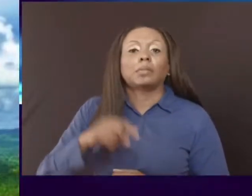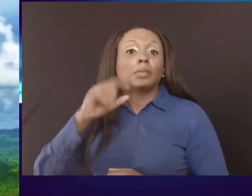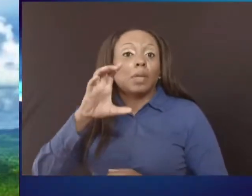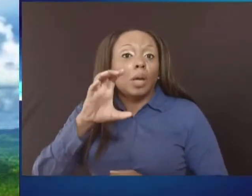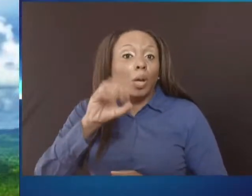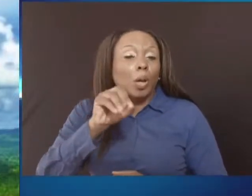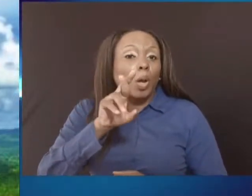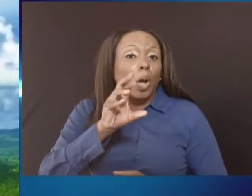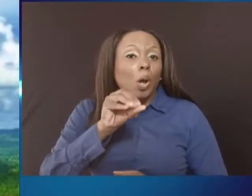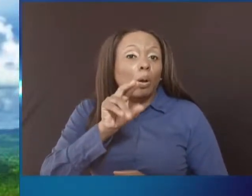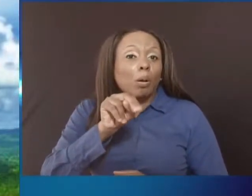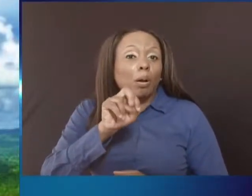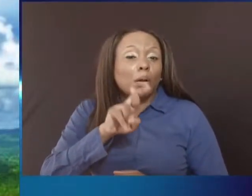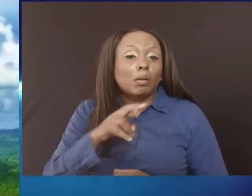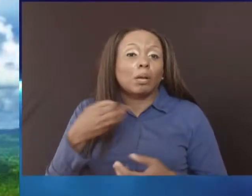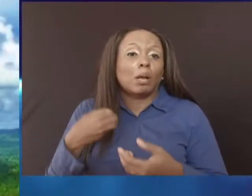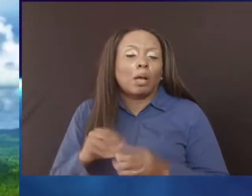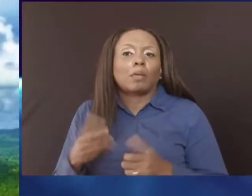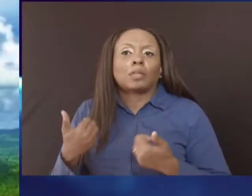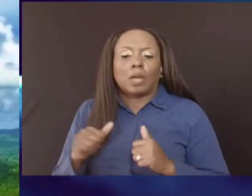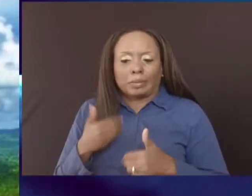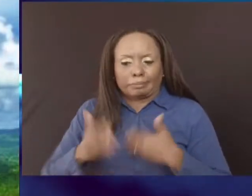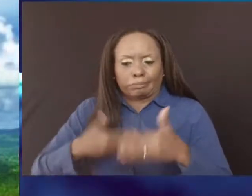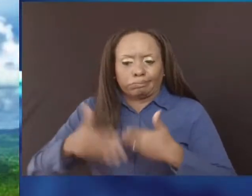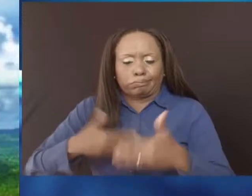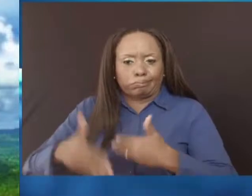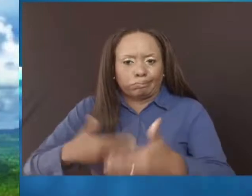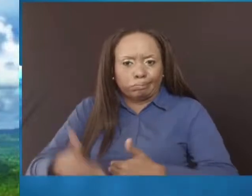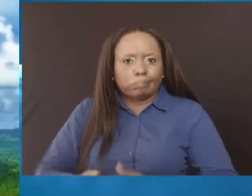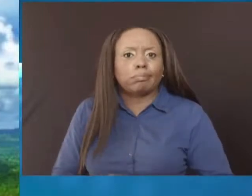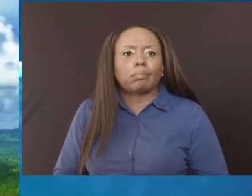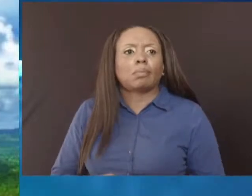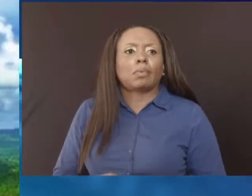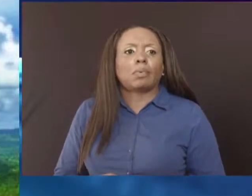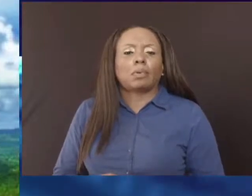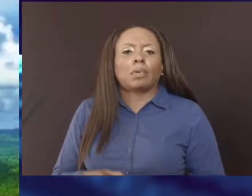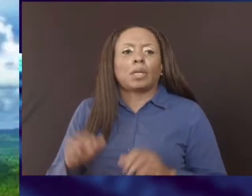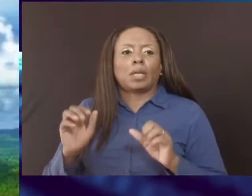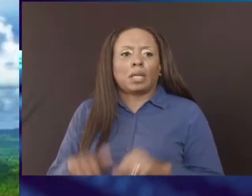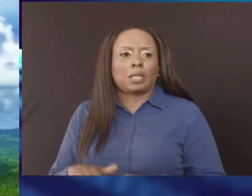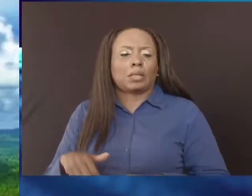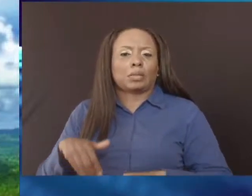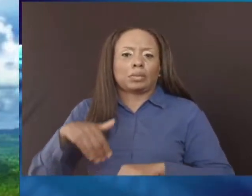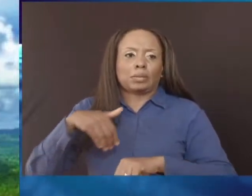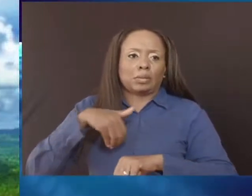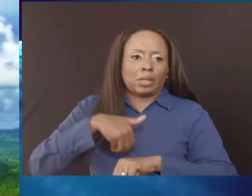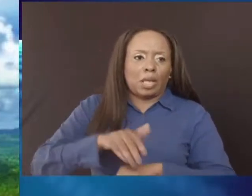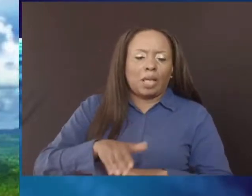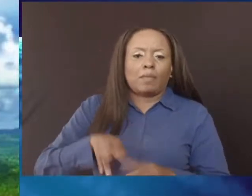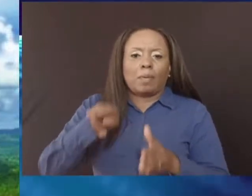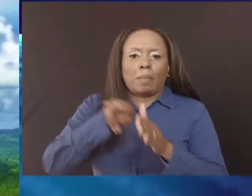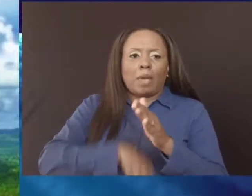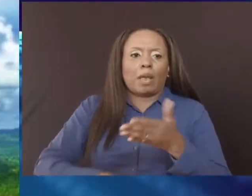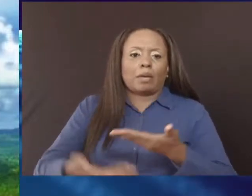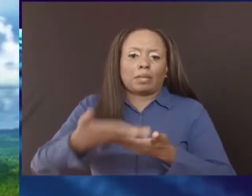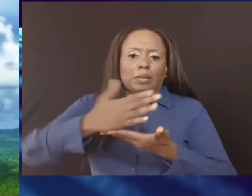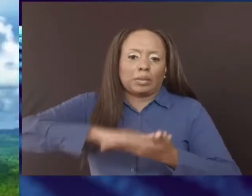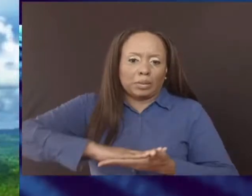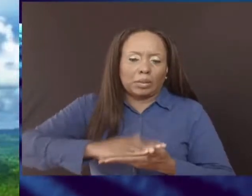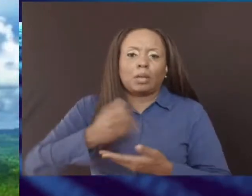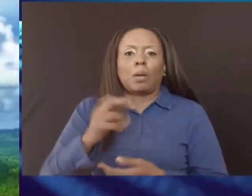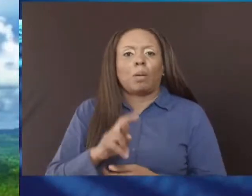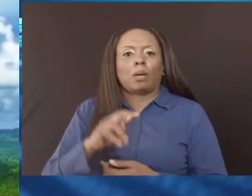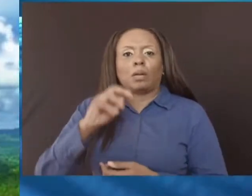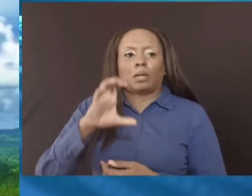attempts to expedite that case so that that person can either be sent for a closed casket burial or cremation so that